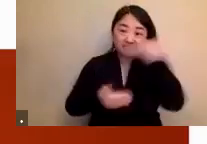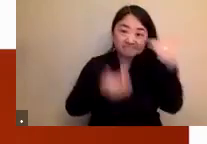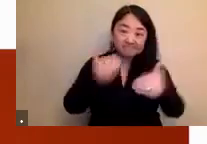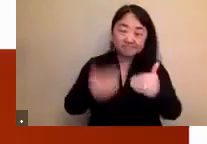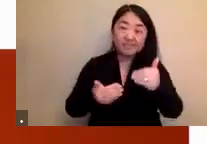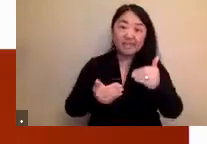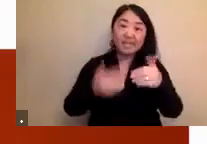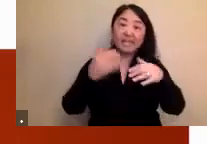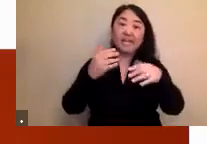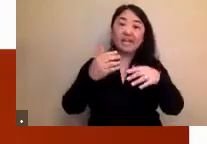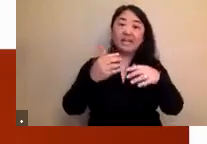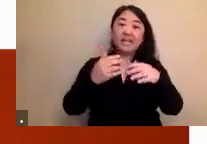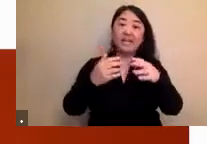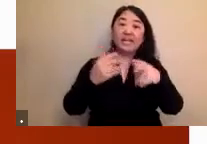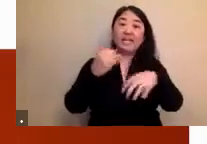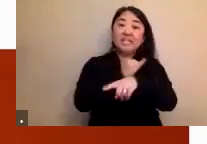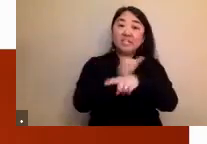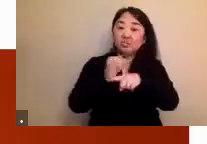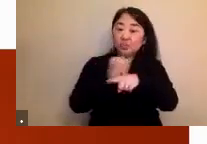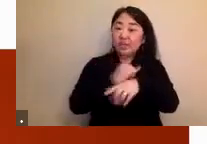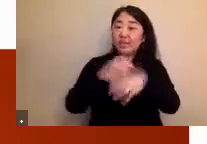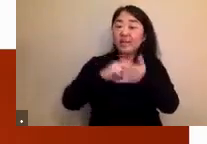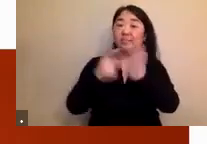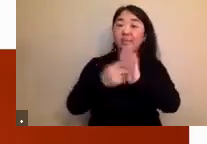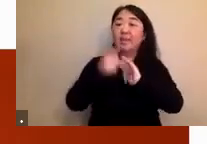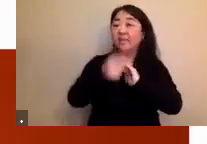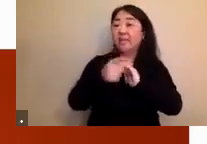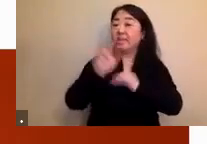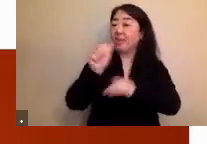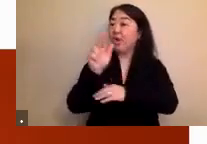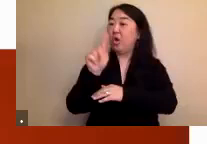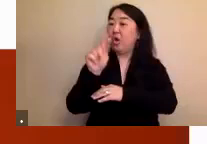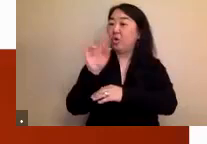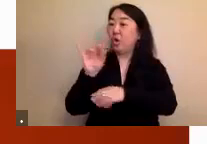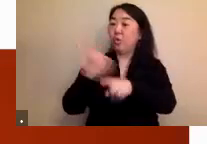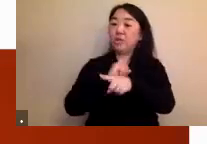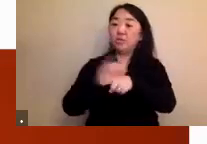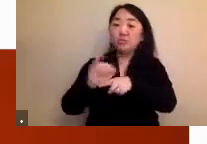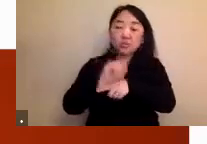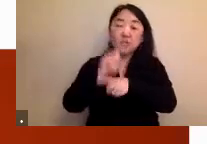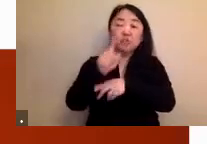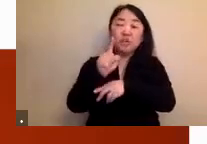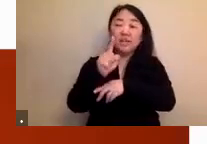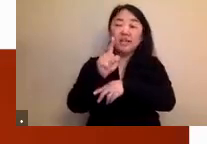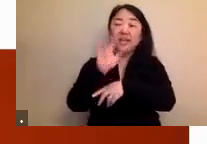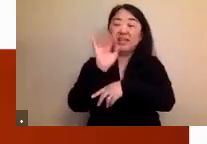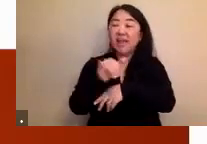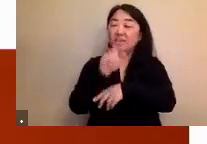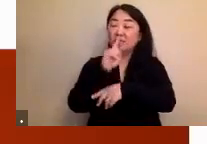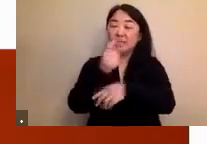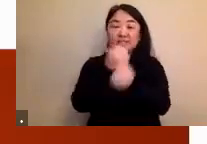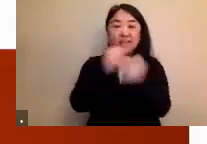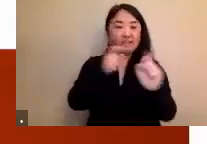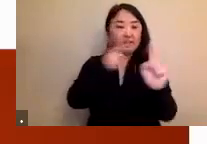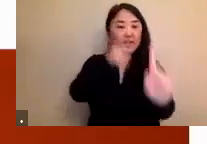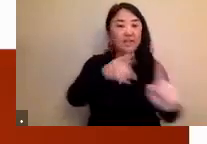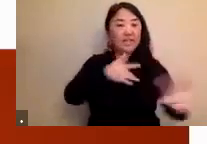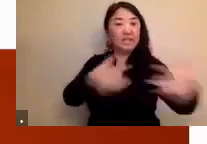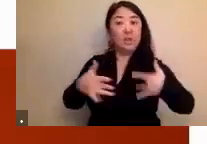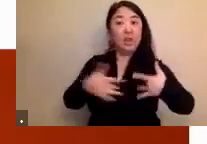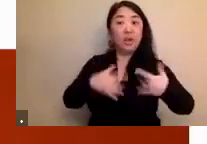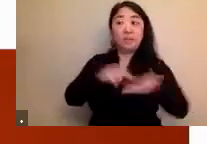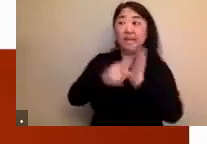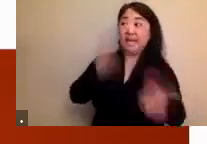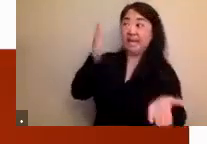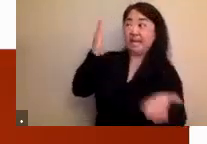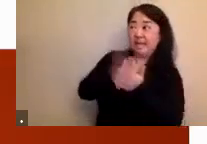industry, meaning the auto industry, began to realize that safety was a major concern. They were not going to stop building